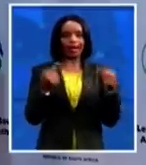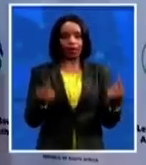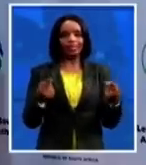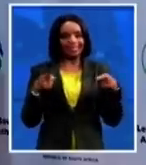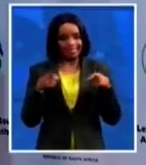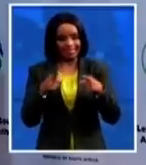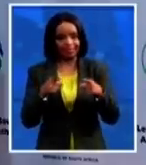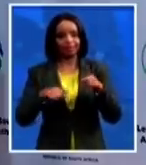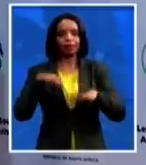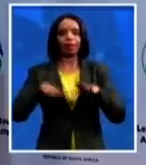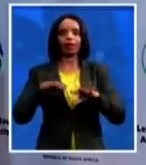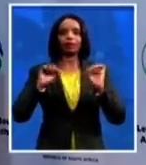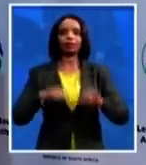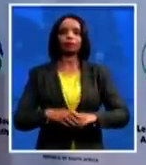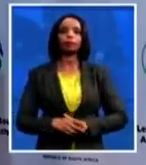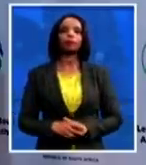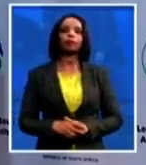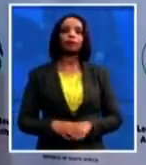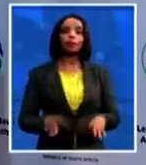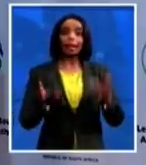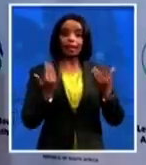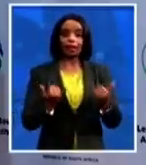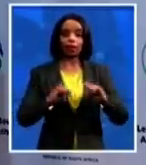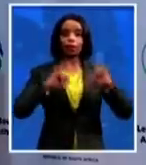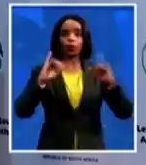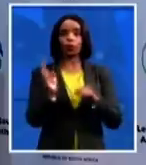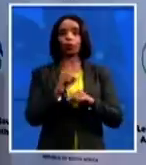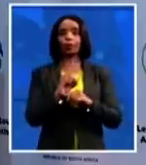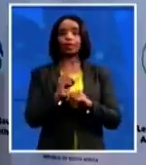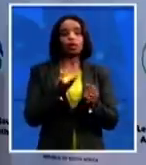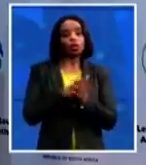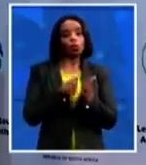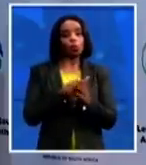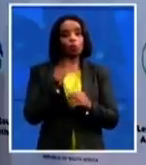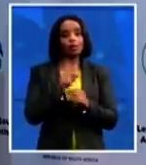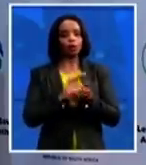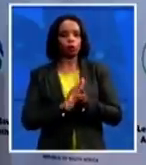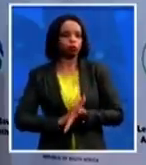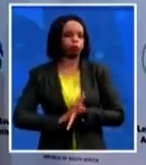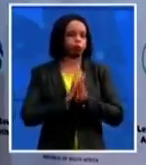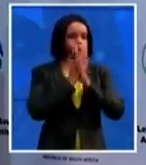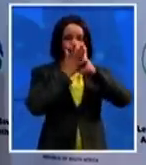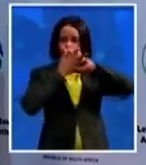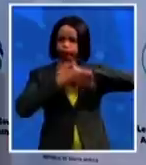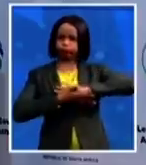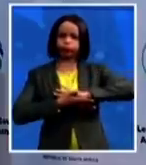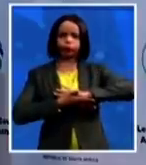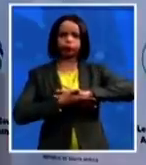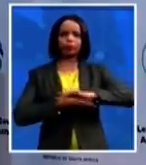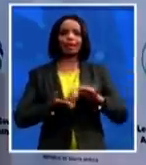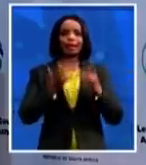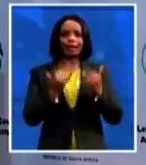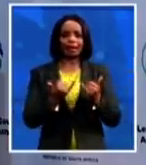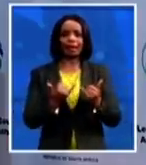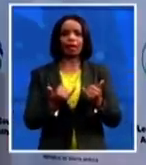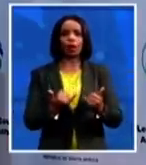economic damage is so huge that all hands on the deck, on the line of economic recovery.